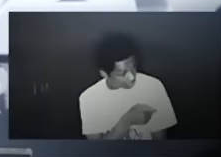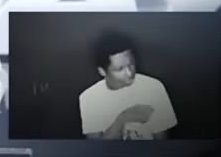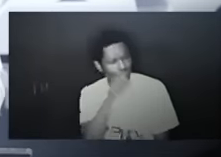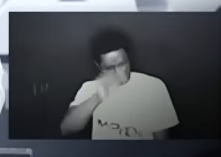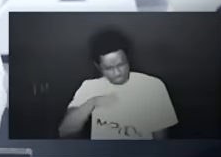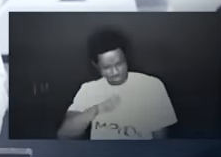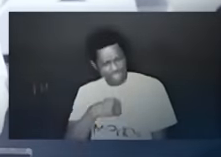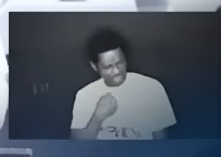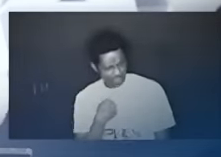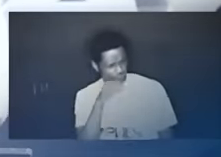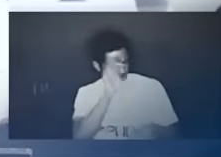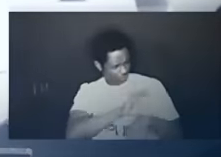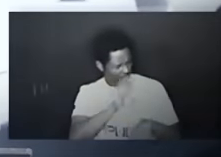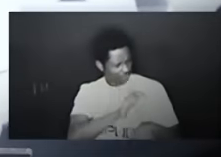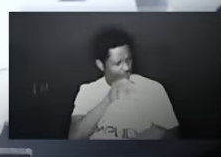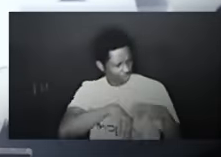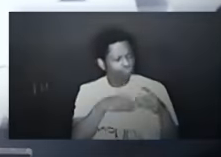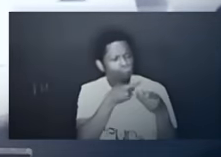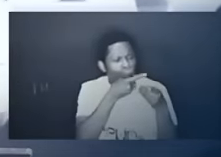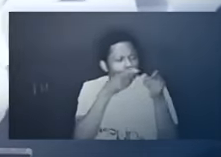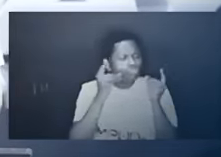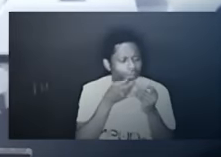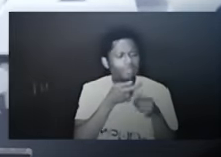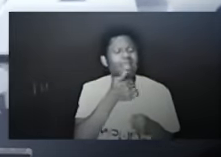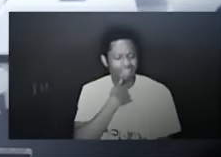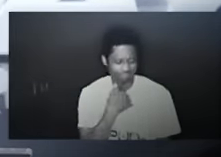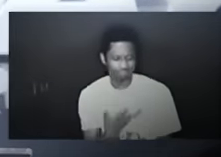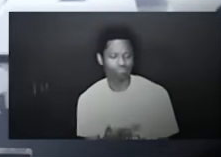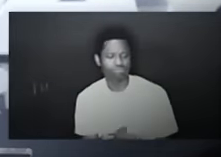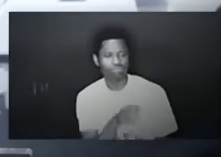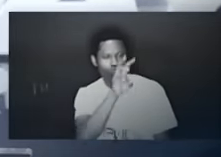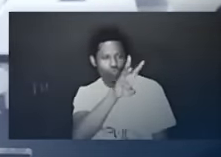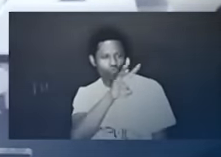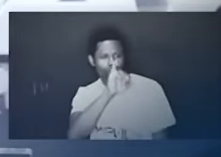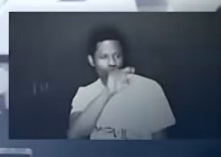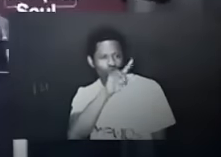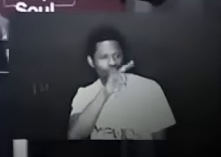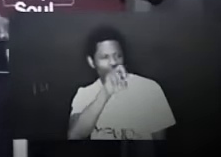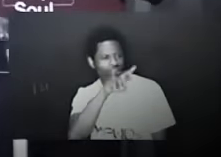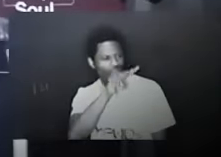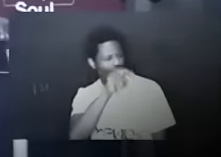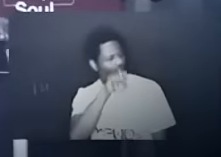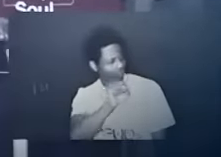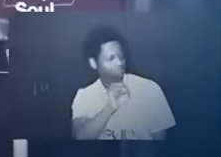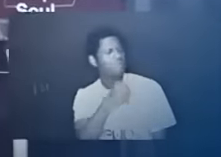wilderness. Acts chapter 7. Let's take it from